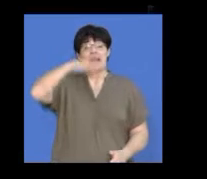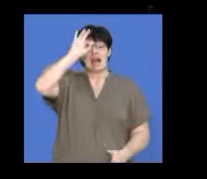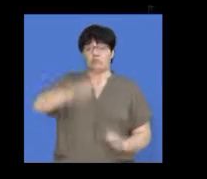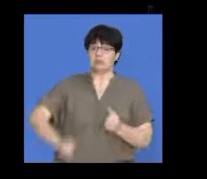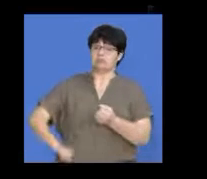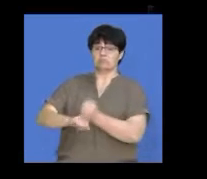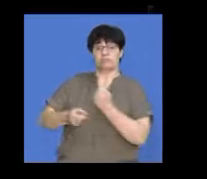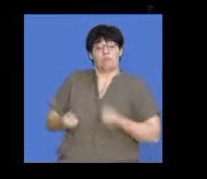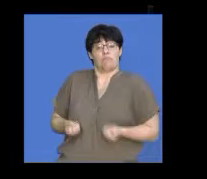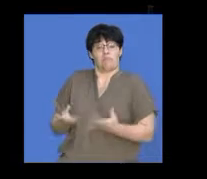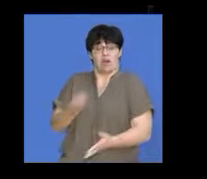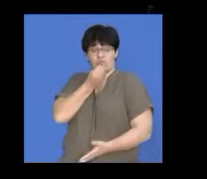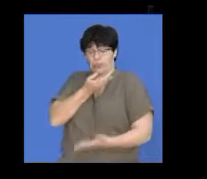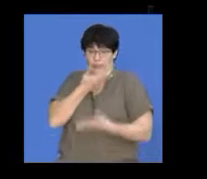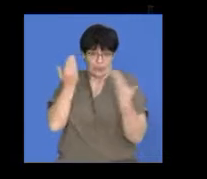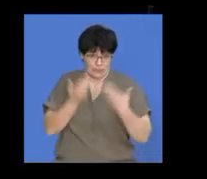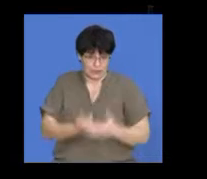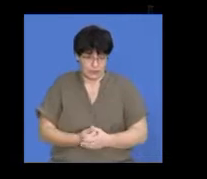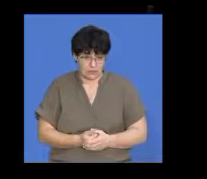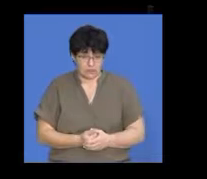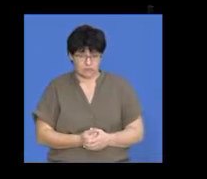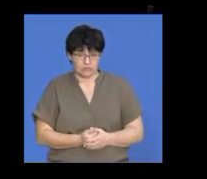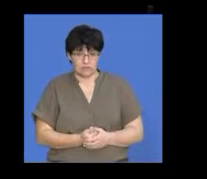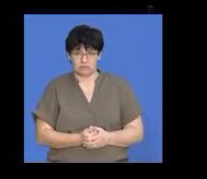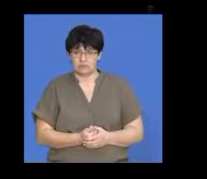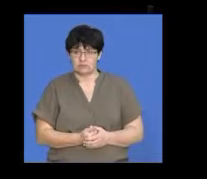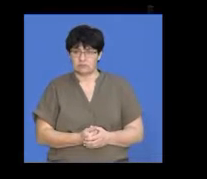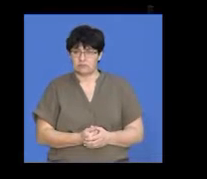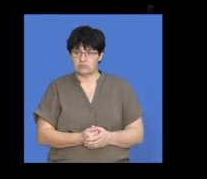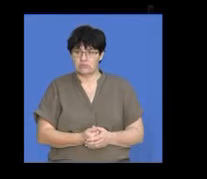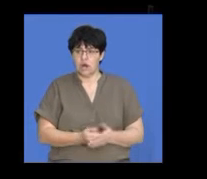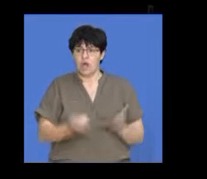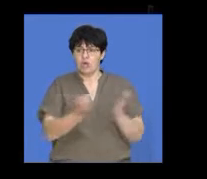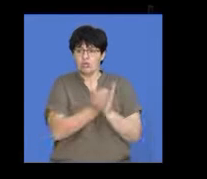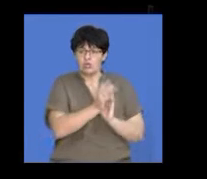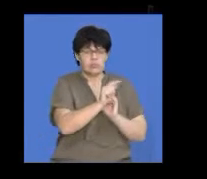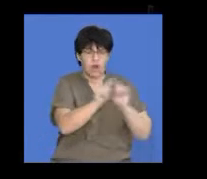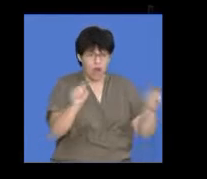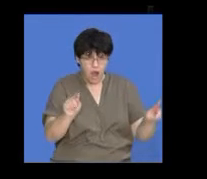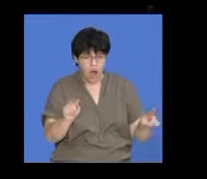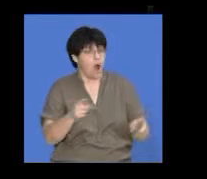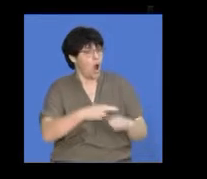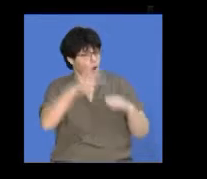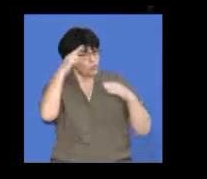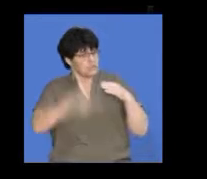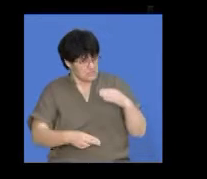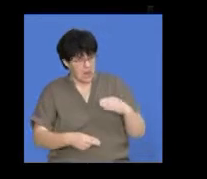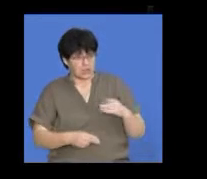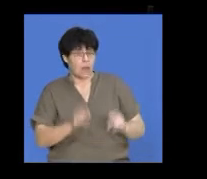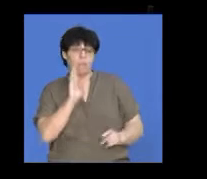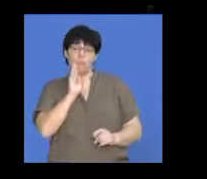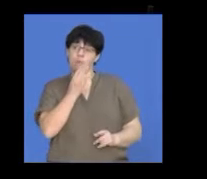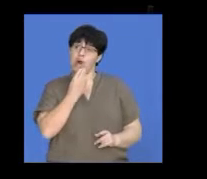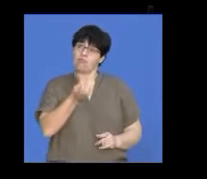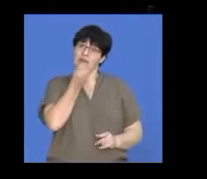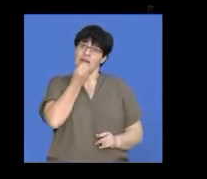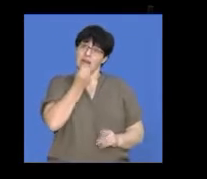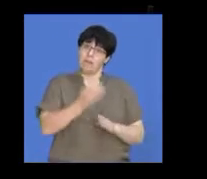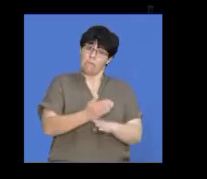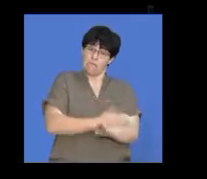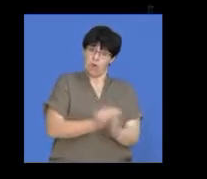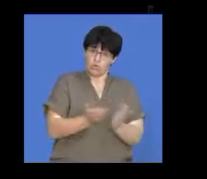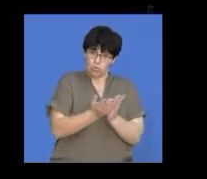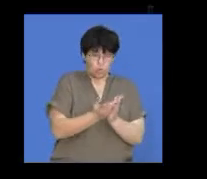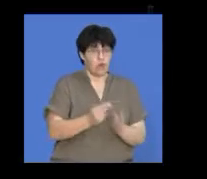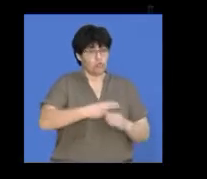not providing the food. School officials immediately reported results in kids who had free breakfast before school. Okay,